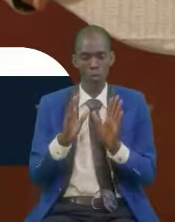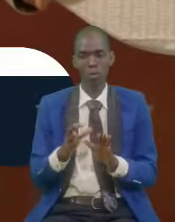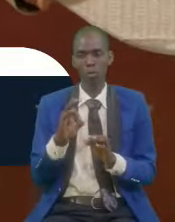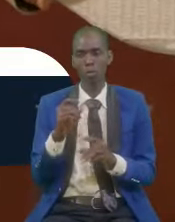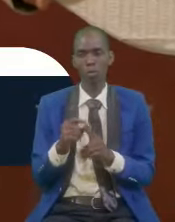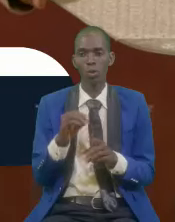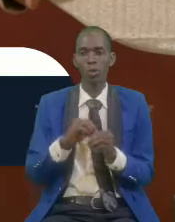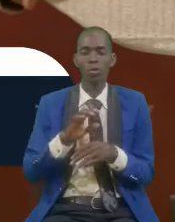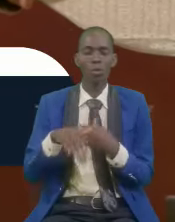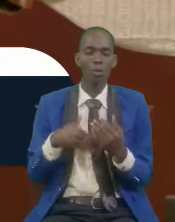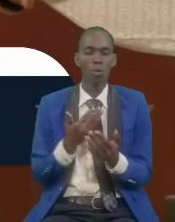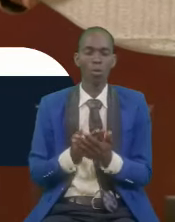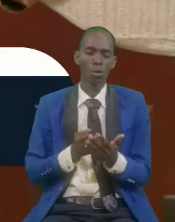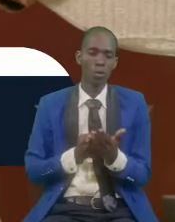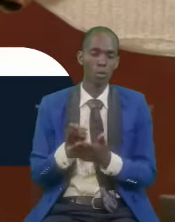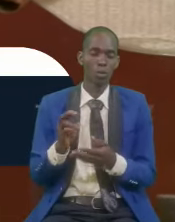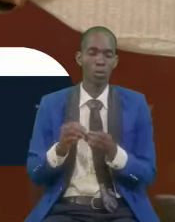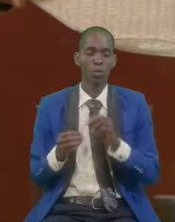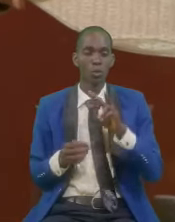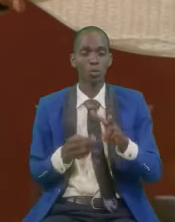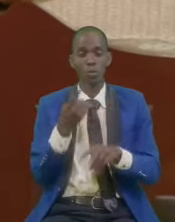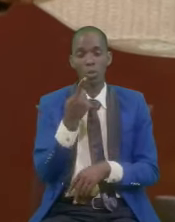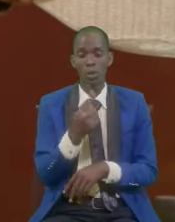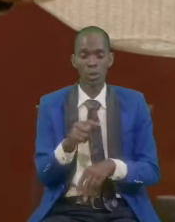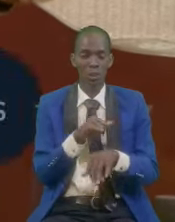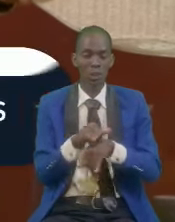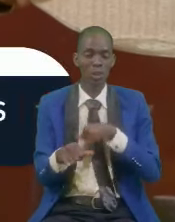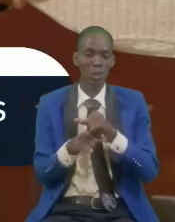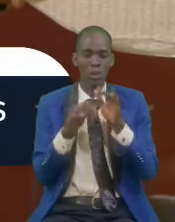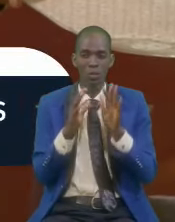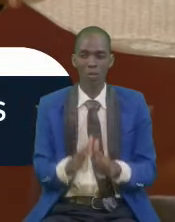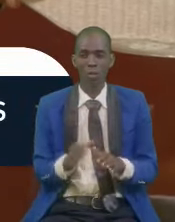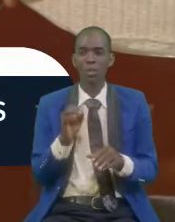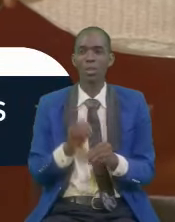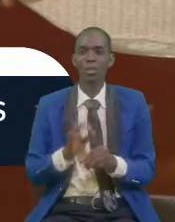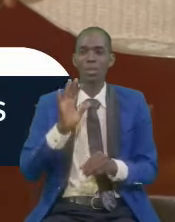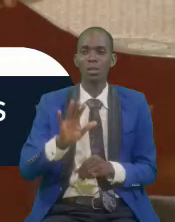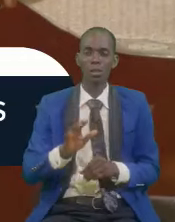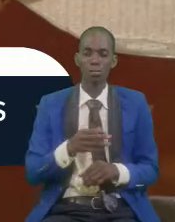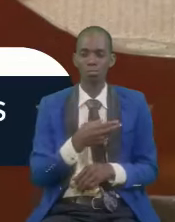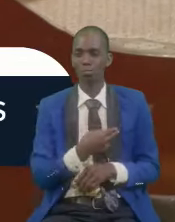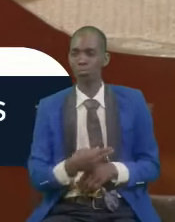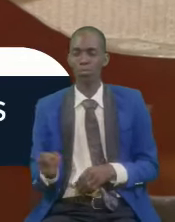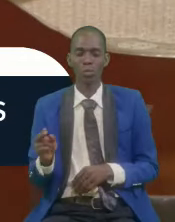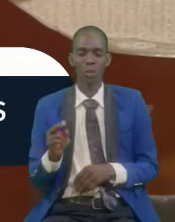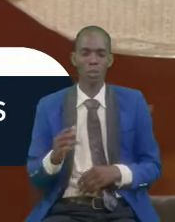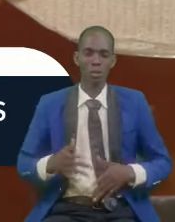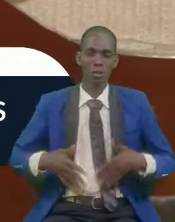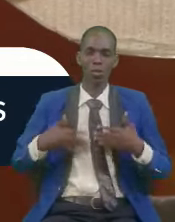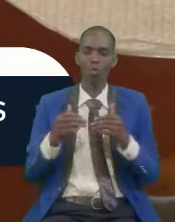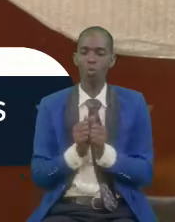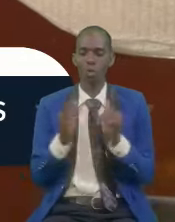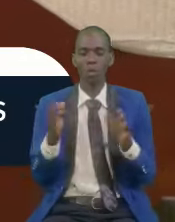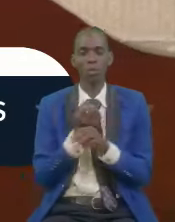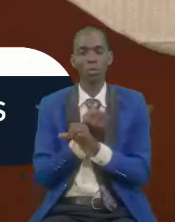Number two, the deceivers in their waywardness without salvation.